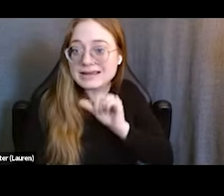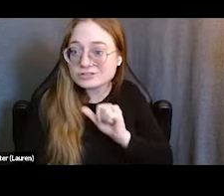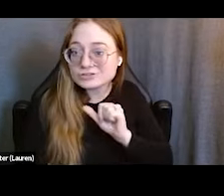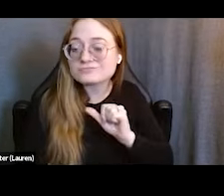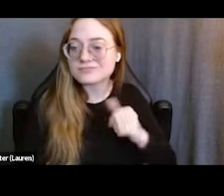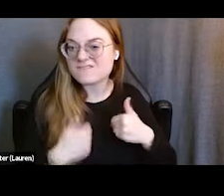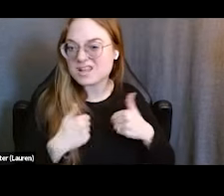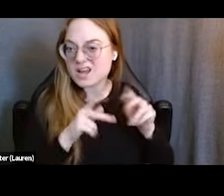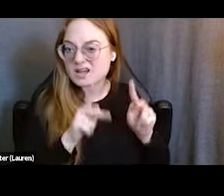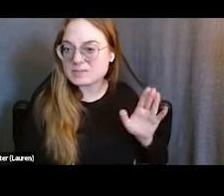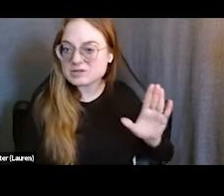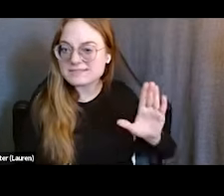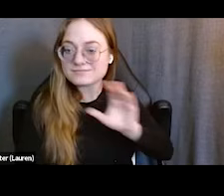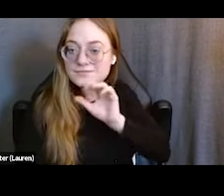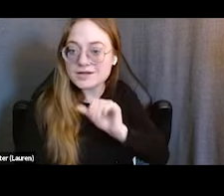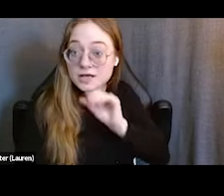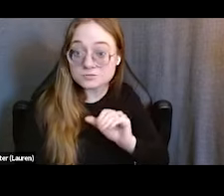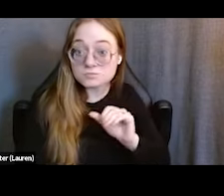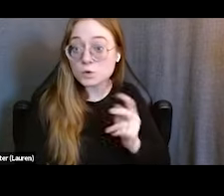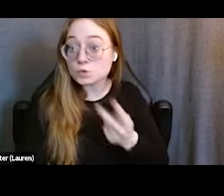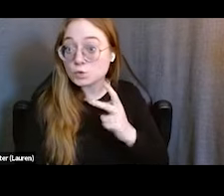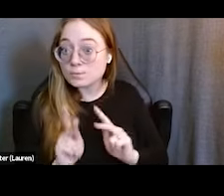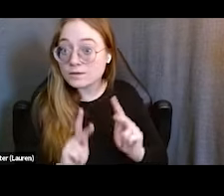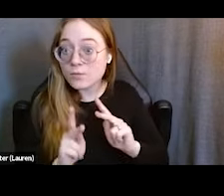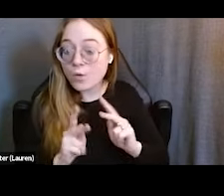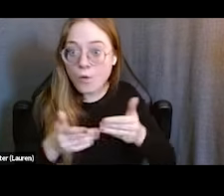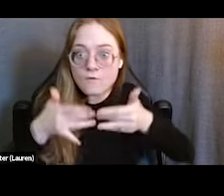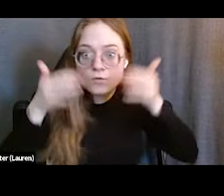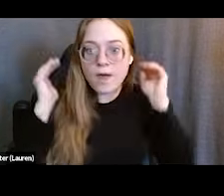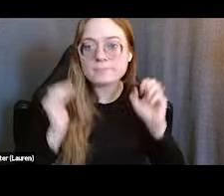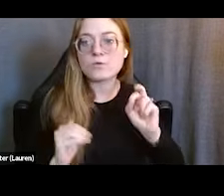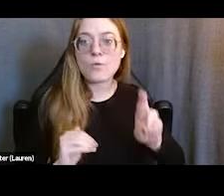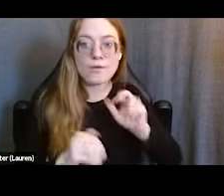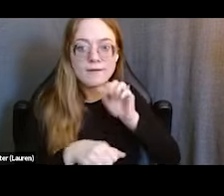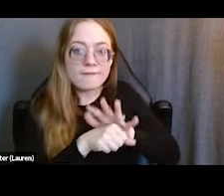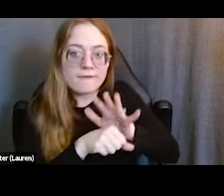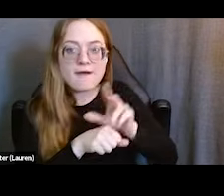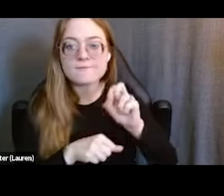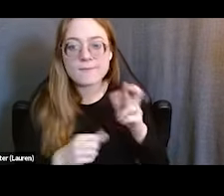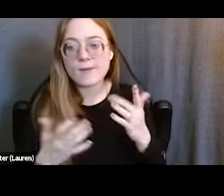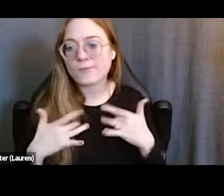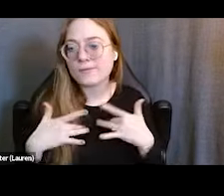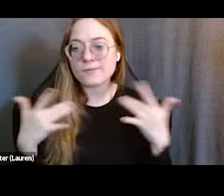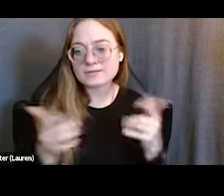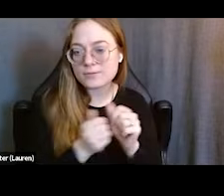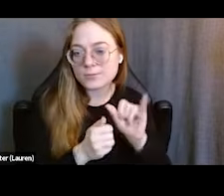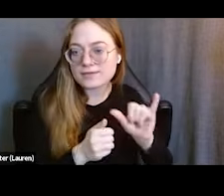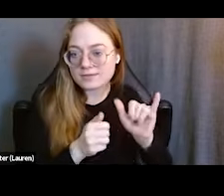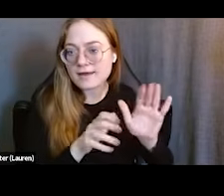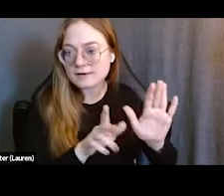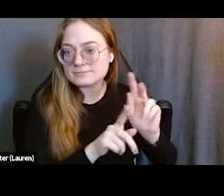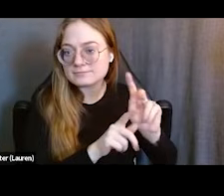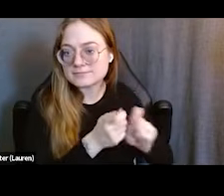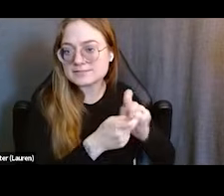being served and whether or not two persons would be overwhelming for the folks who would be responding. But the majority